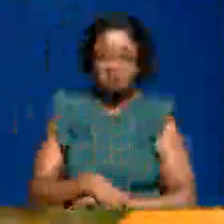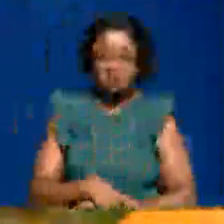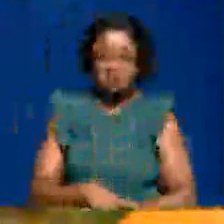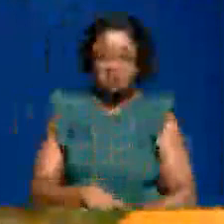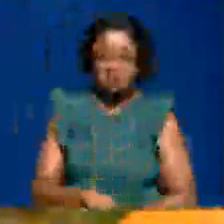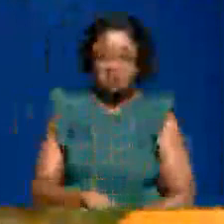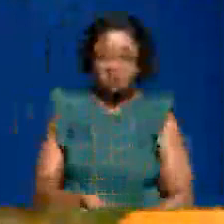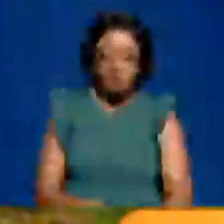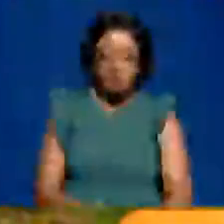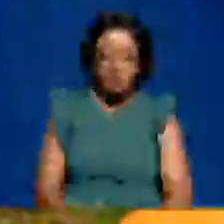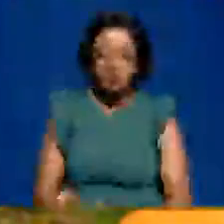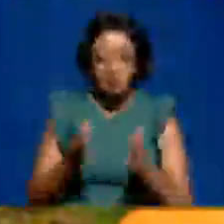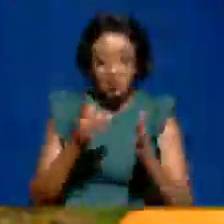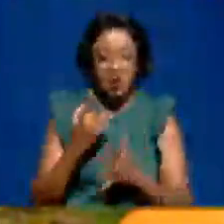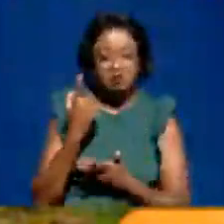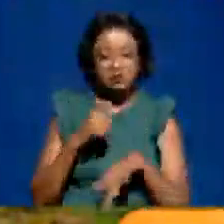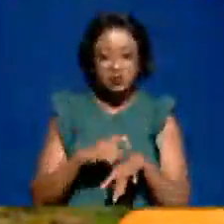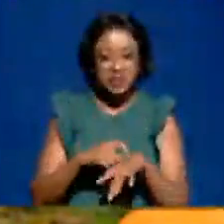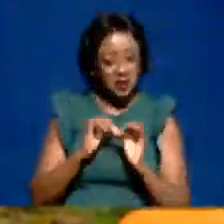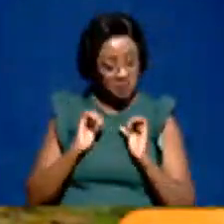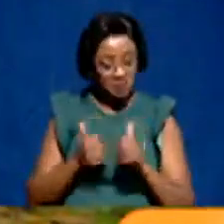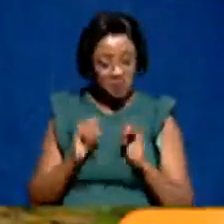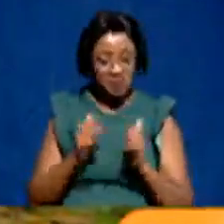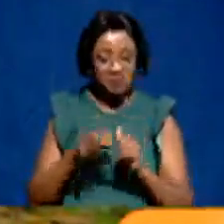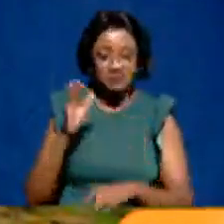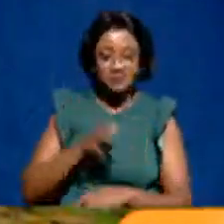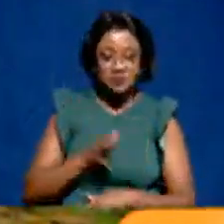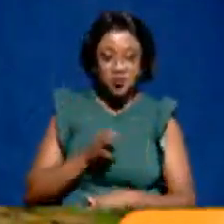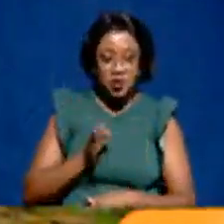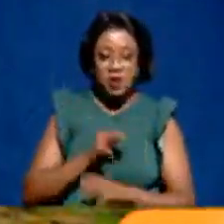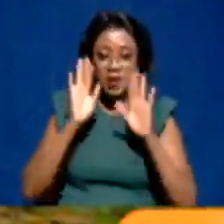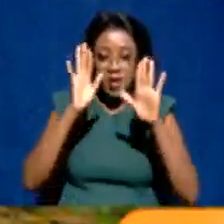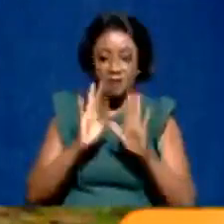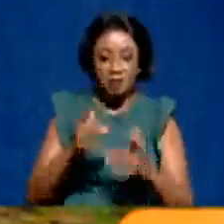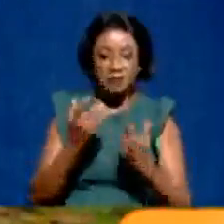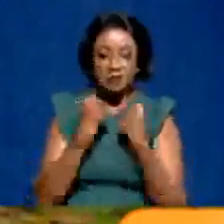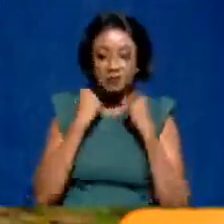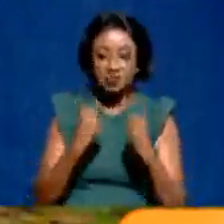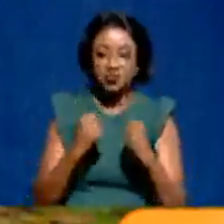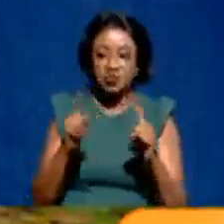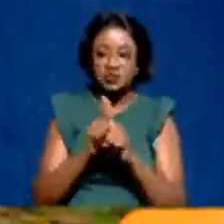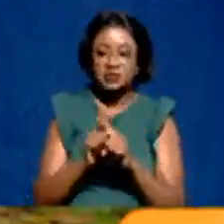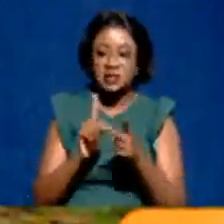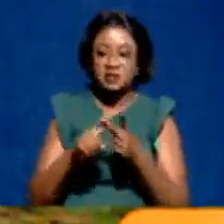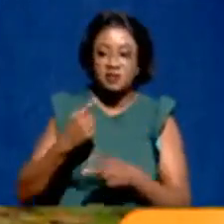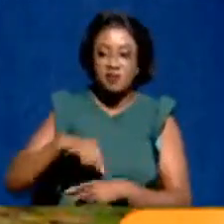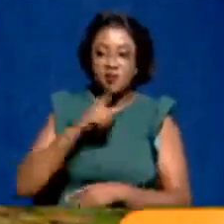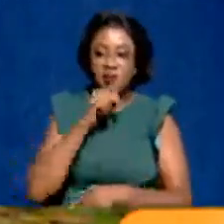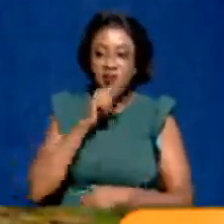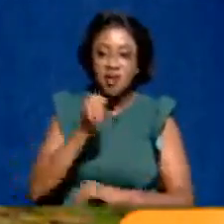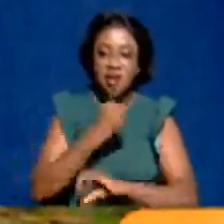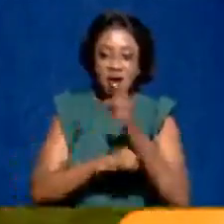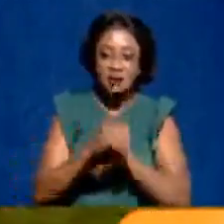Ni wakati muafaka umefika, kina mama wajifunge vibwebwe na wanaume tupige msambanyo ili